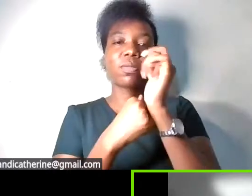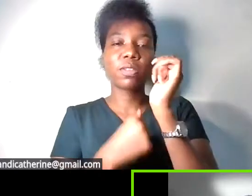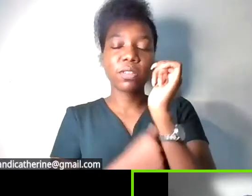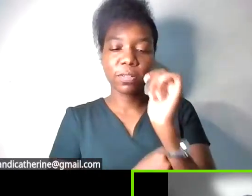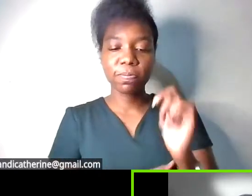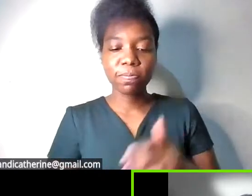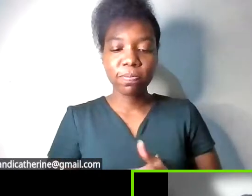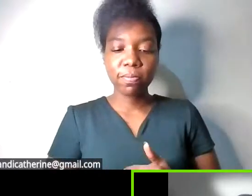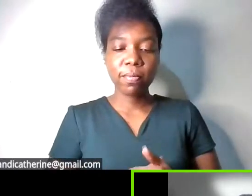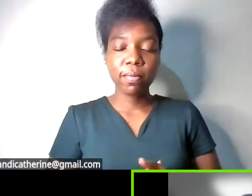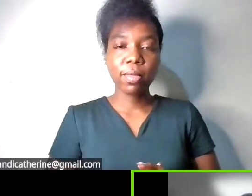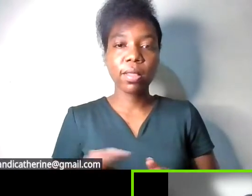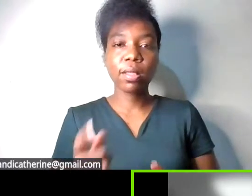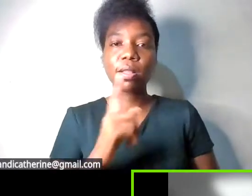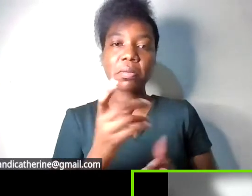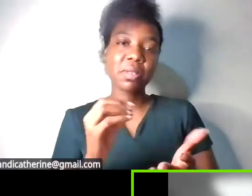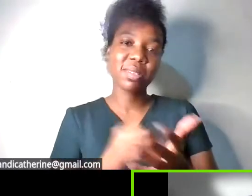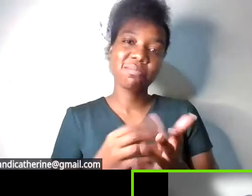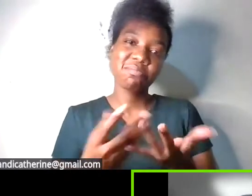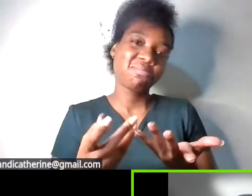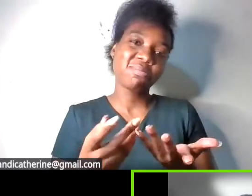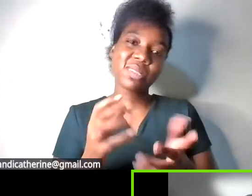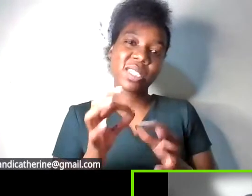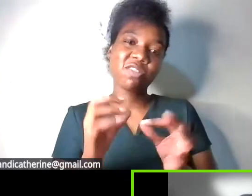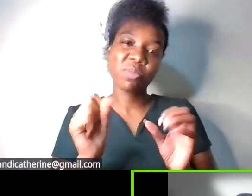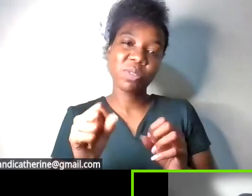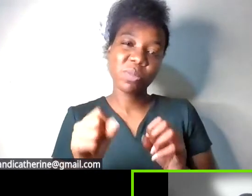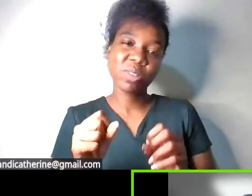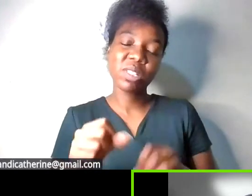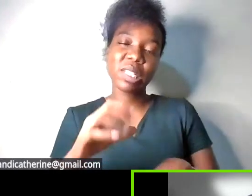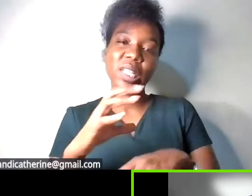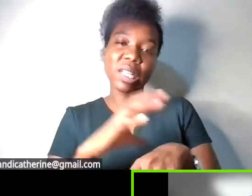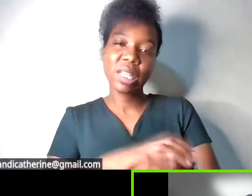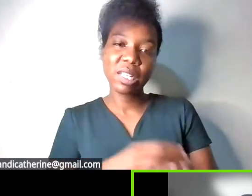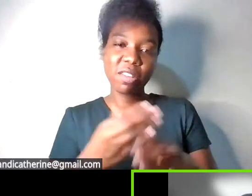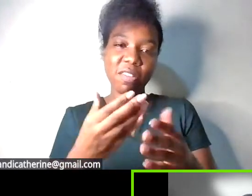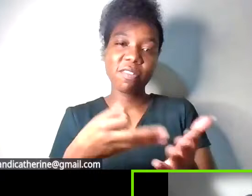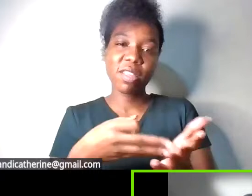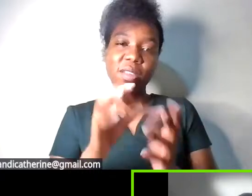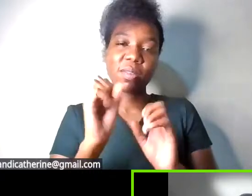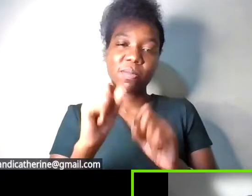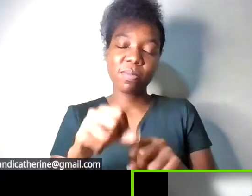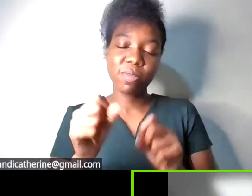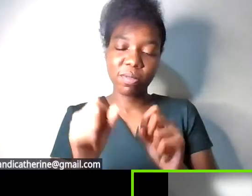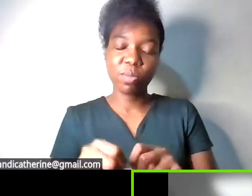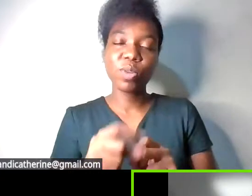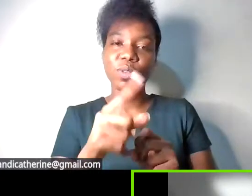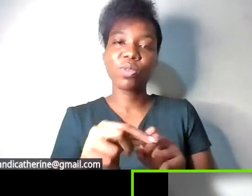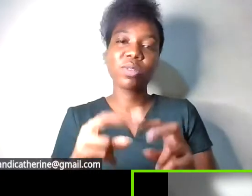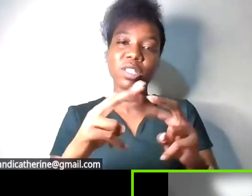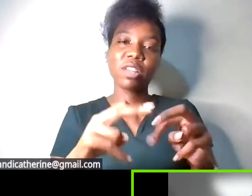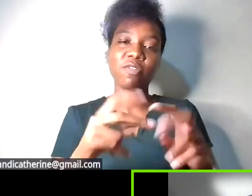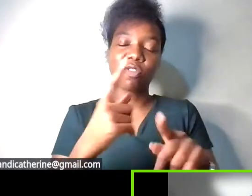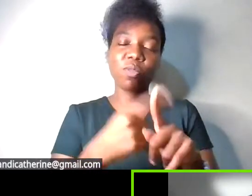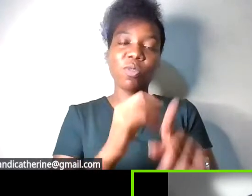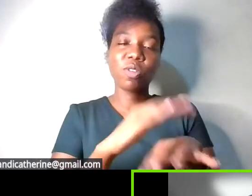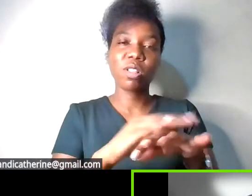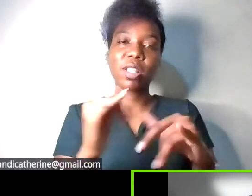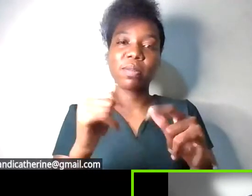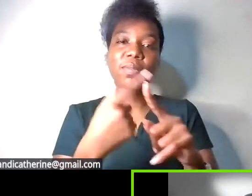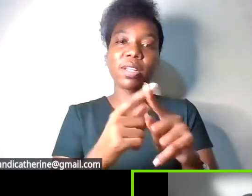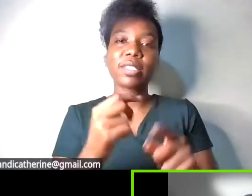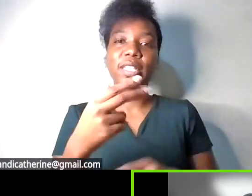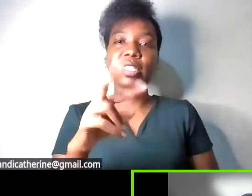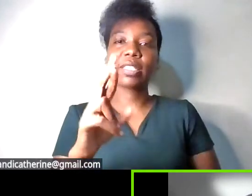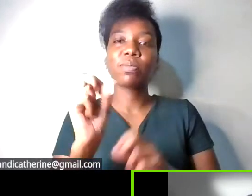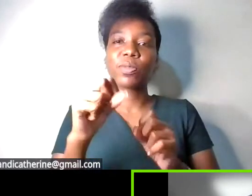again, if you would like to check out our fees, you can go onto the website. But I guarantee you, going through Precision HR will be better because again,